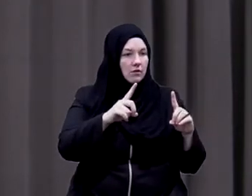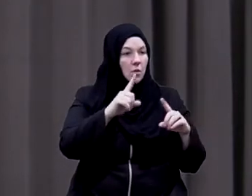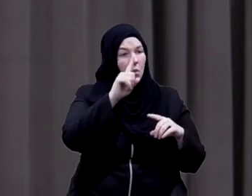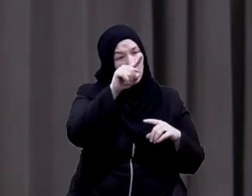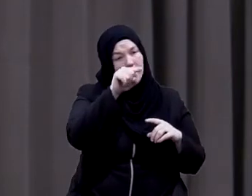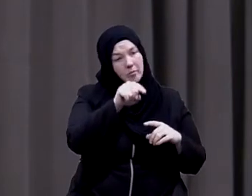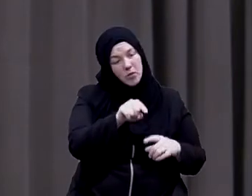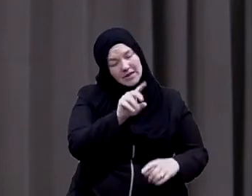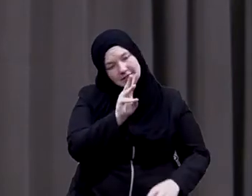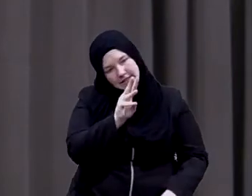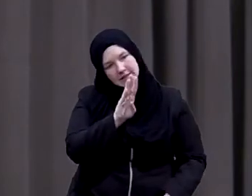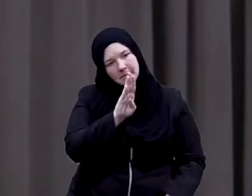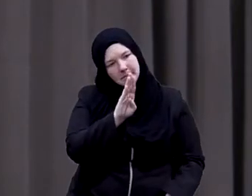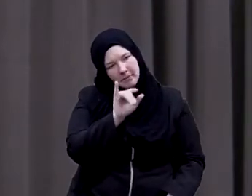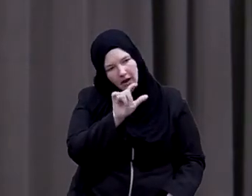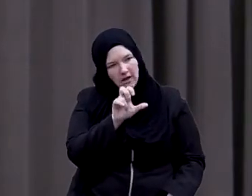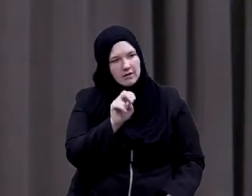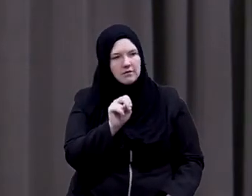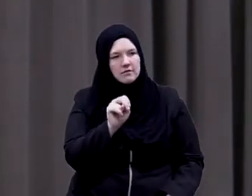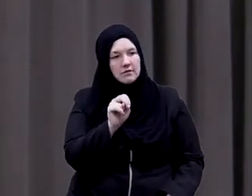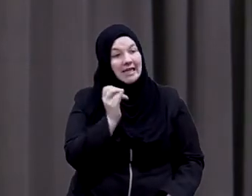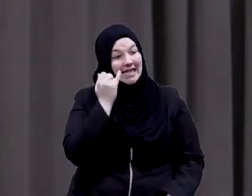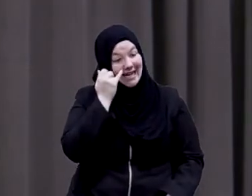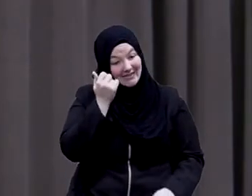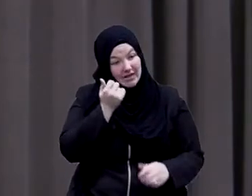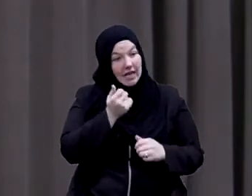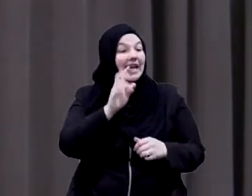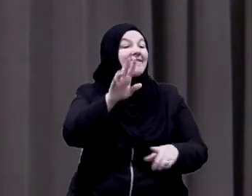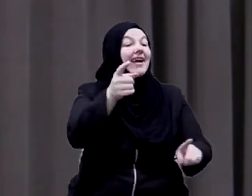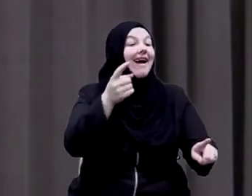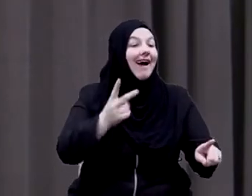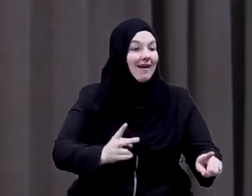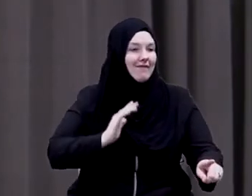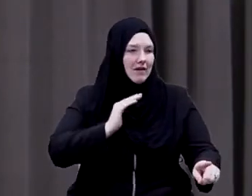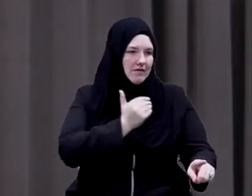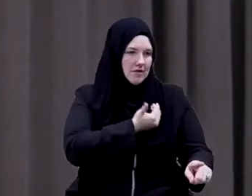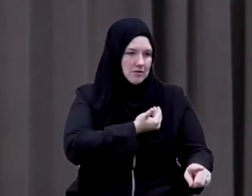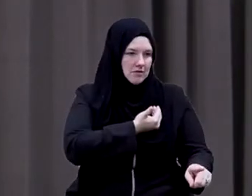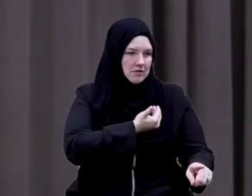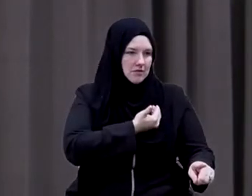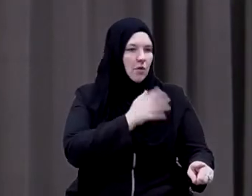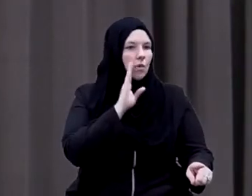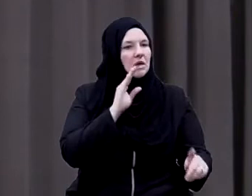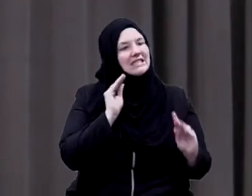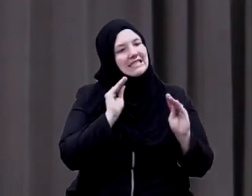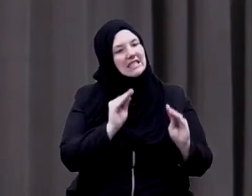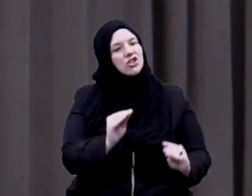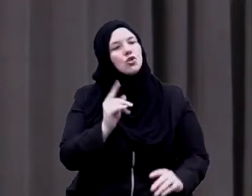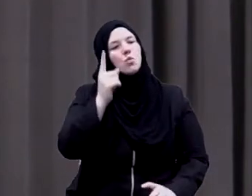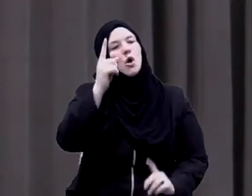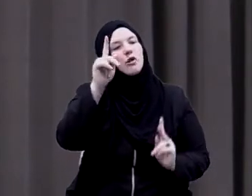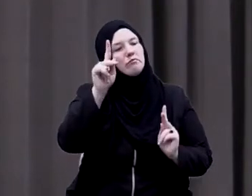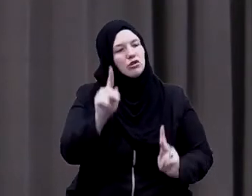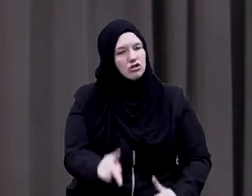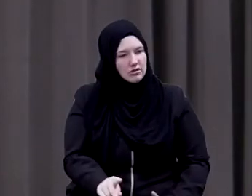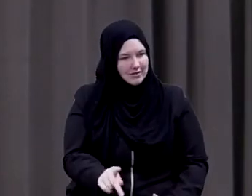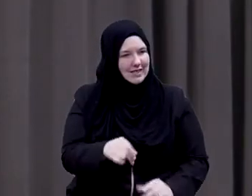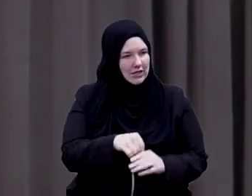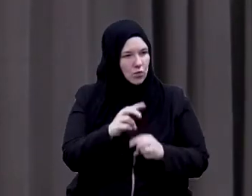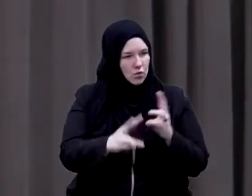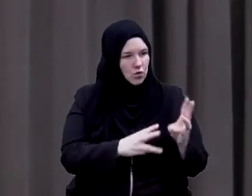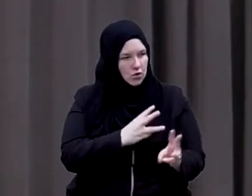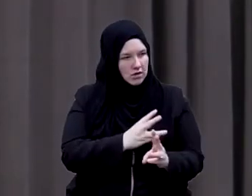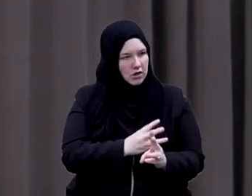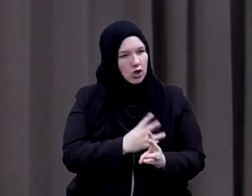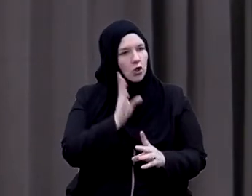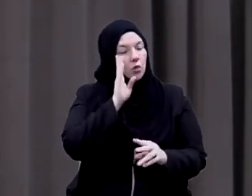1.6 billion, if every one of us, if half of us would teach only one person each, you